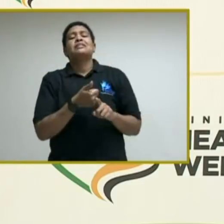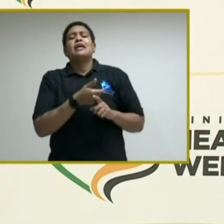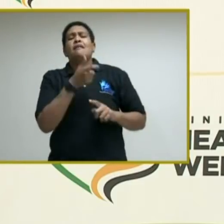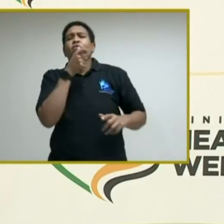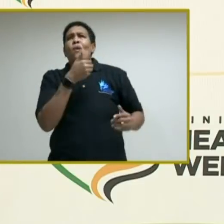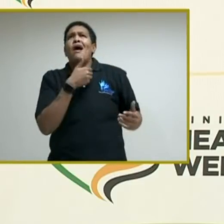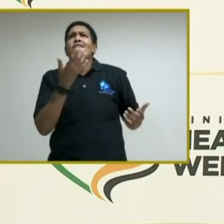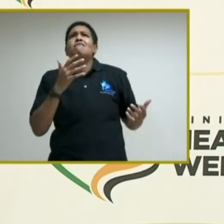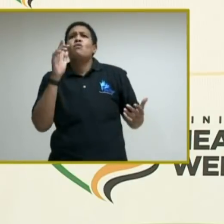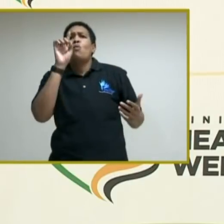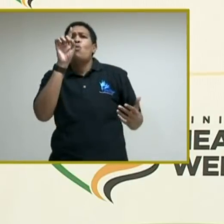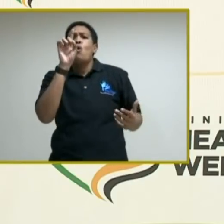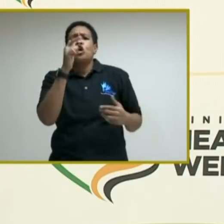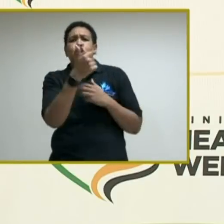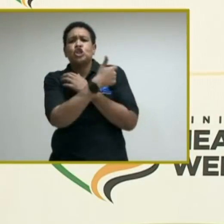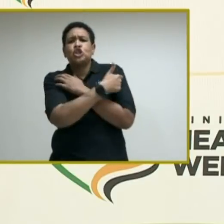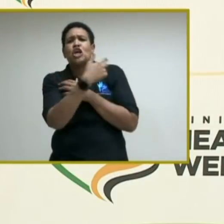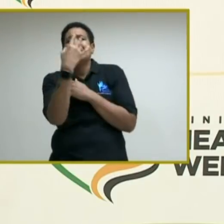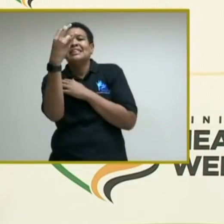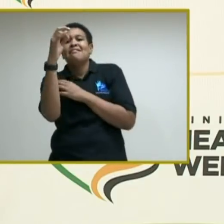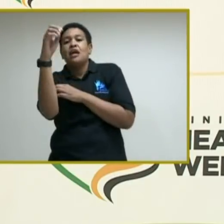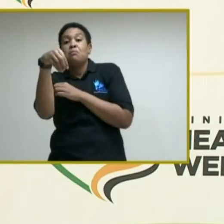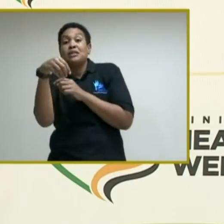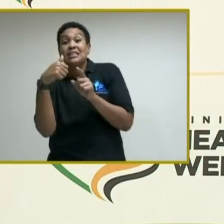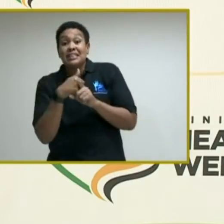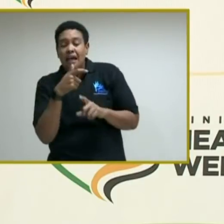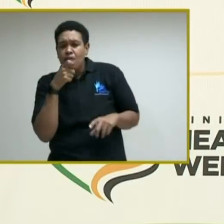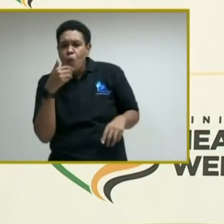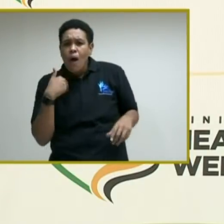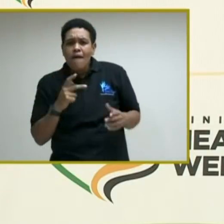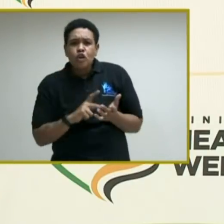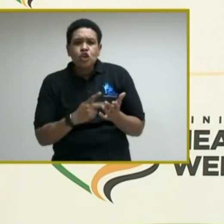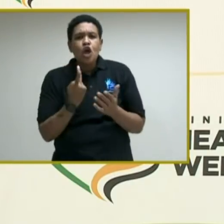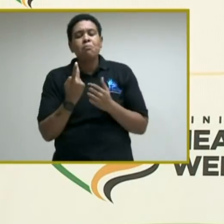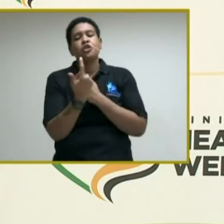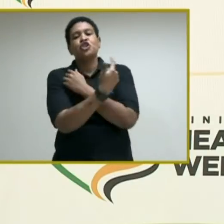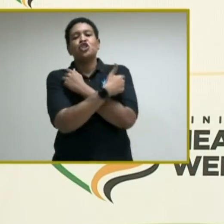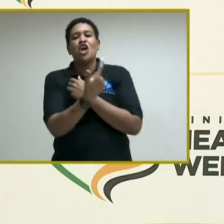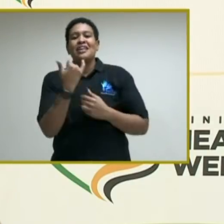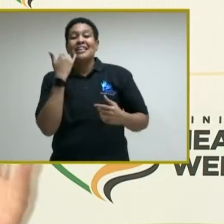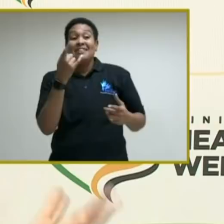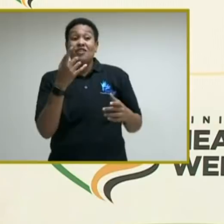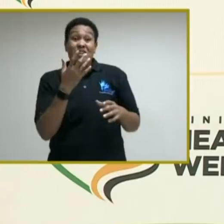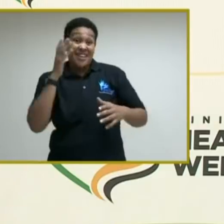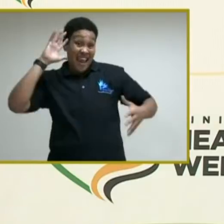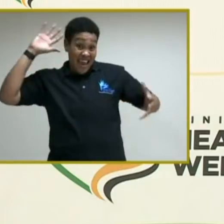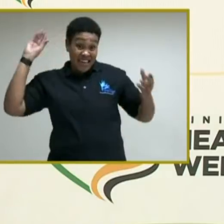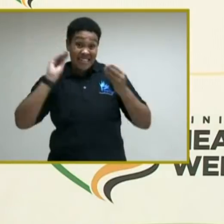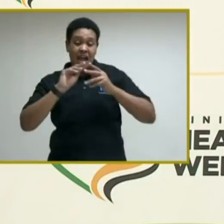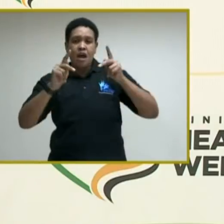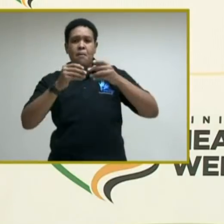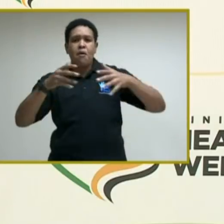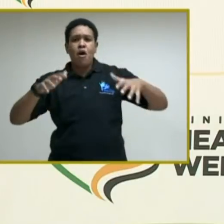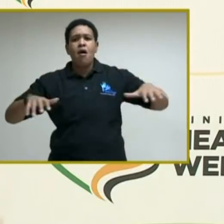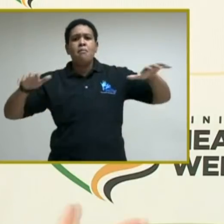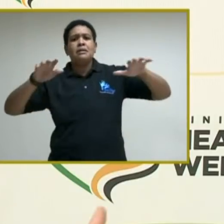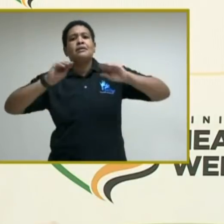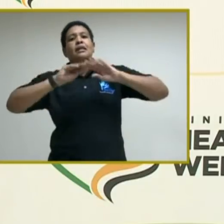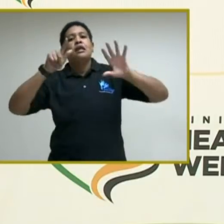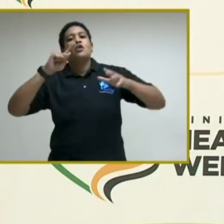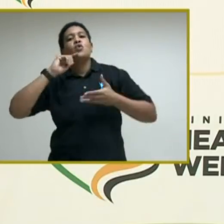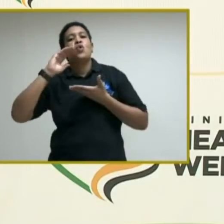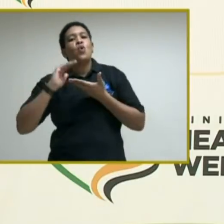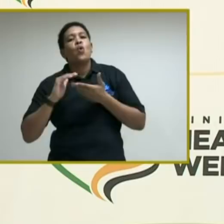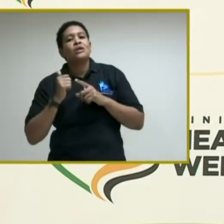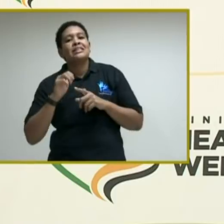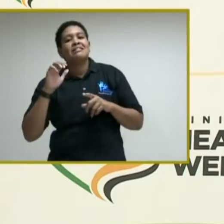had at least a single dose, and 17% who have had double dose. If you take the entire population, then clearly you're low. The CMO